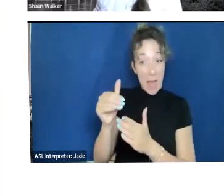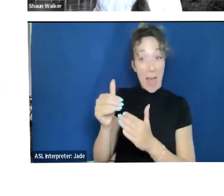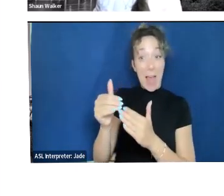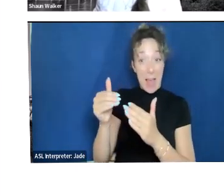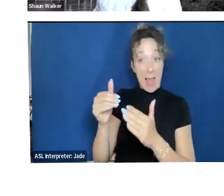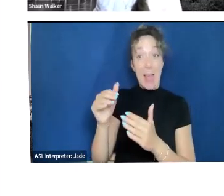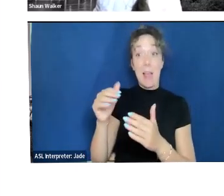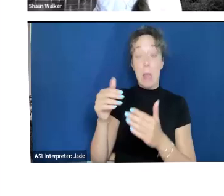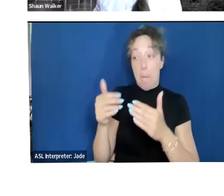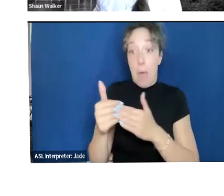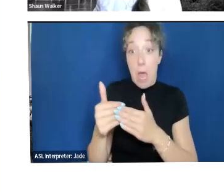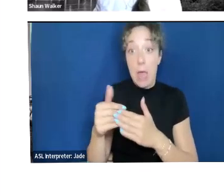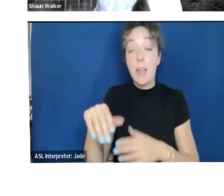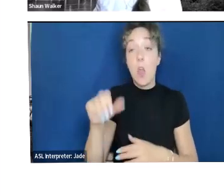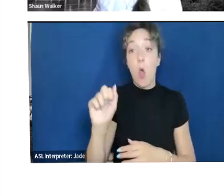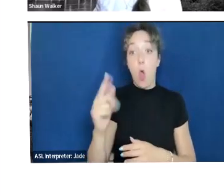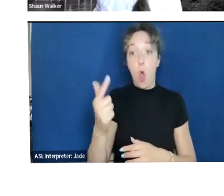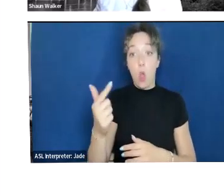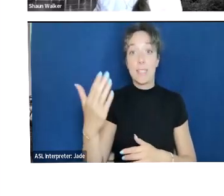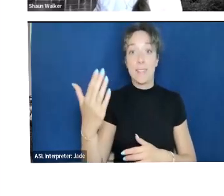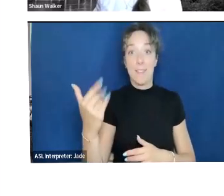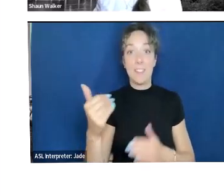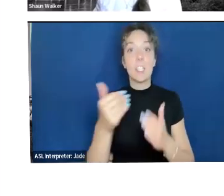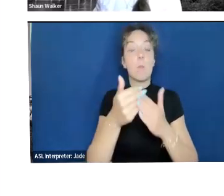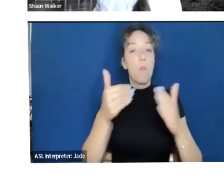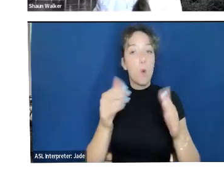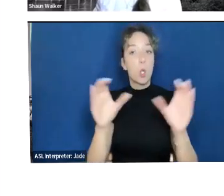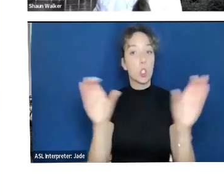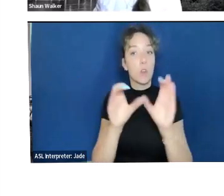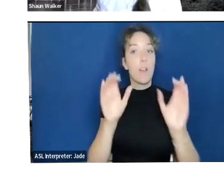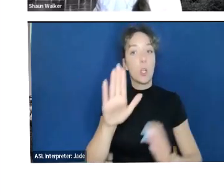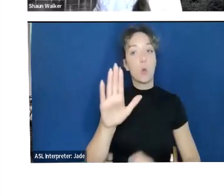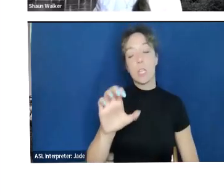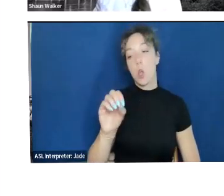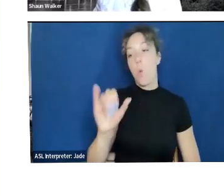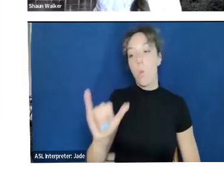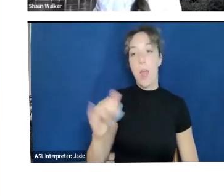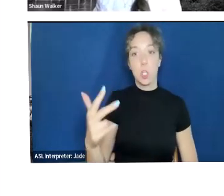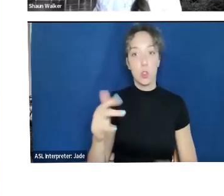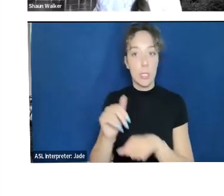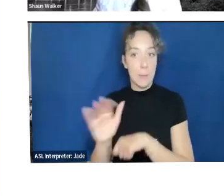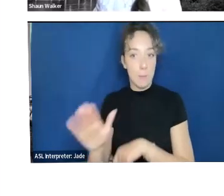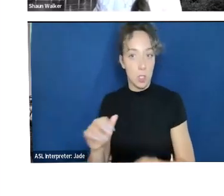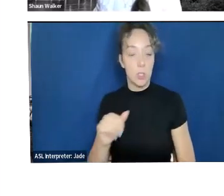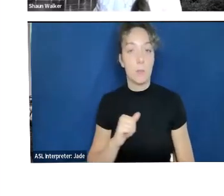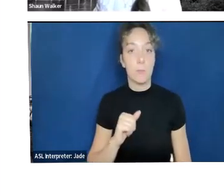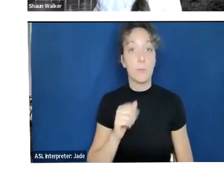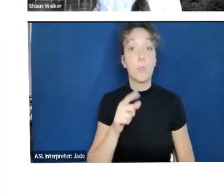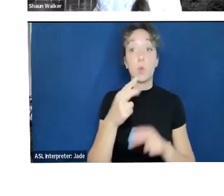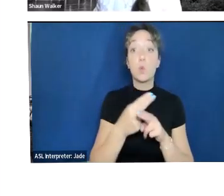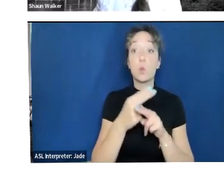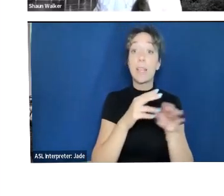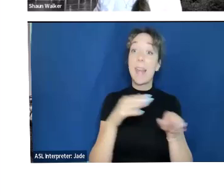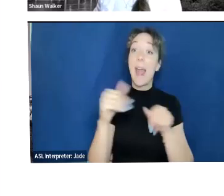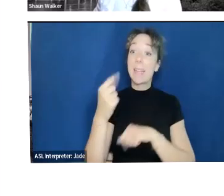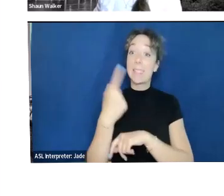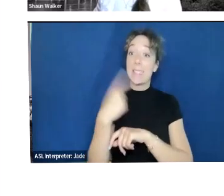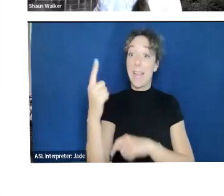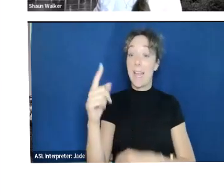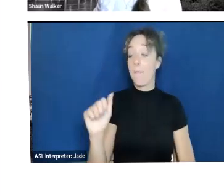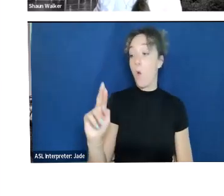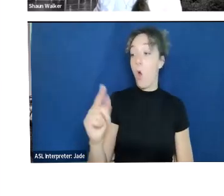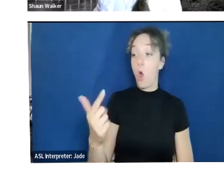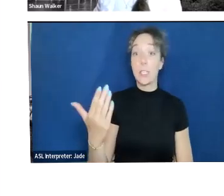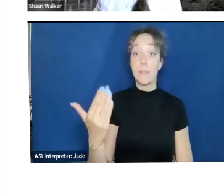15th before certifying your EOY 3 submission. Using an exit date of August